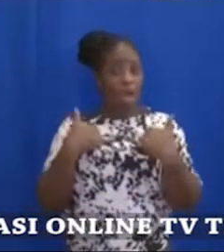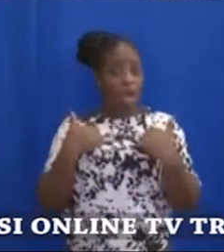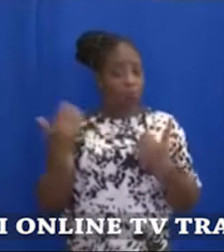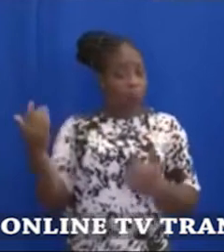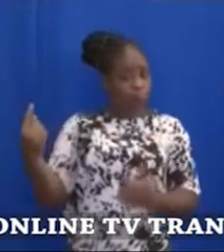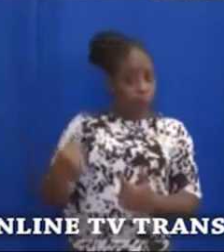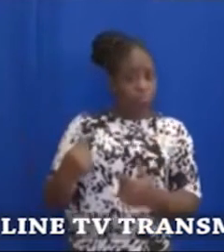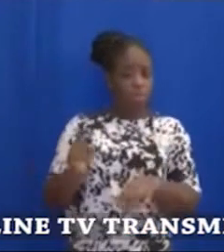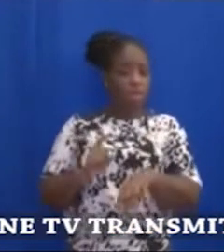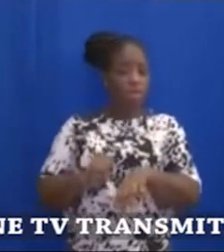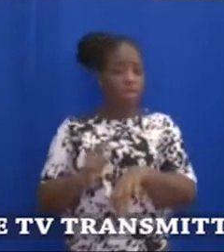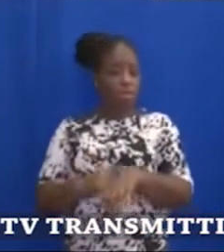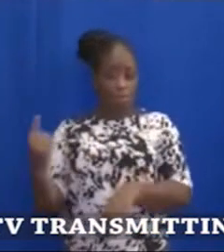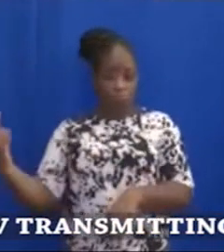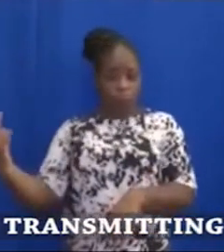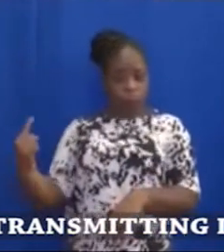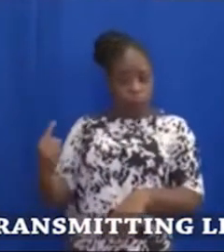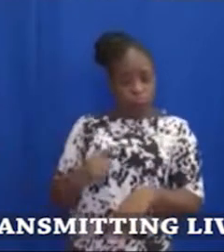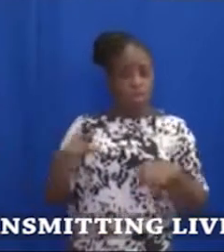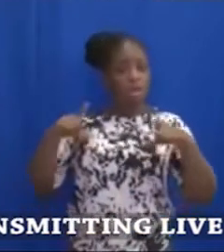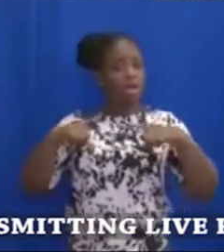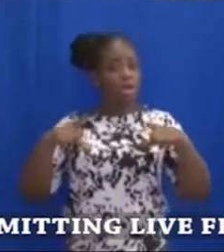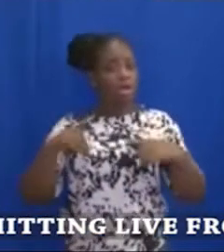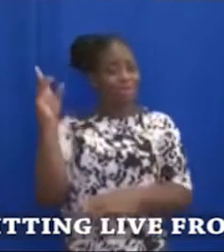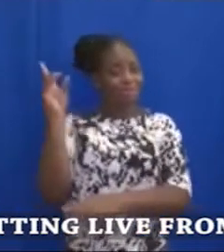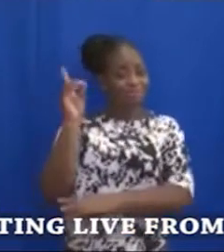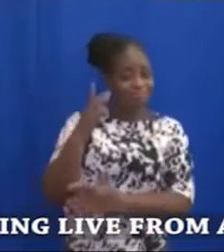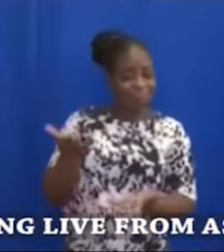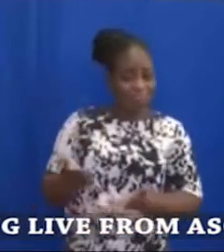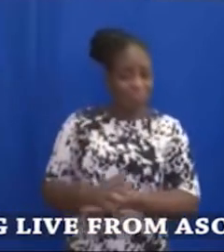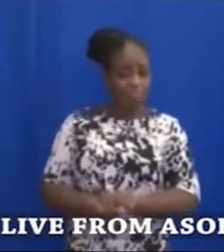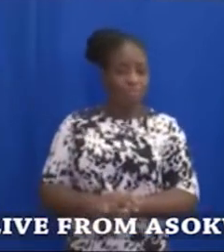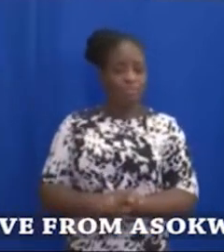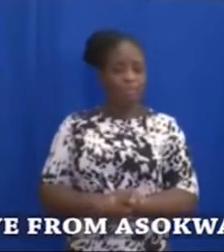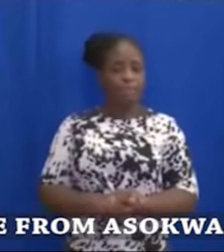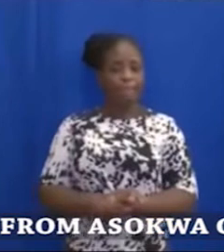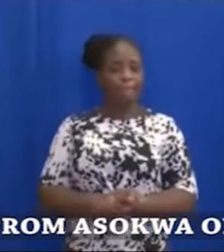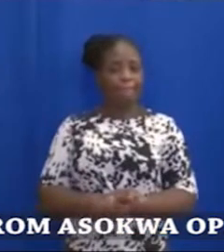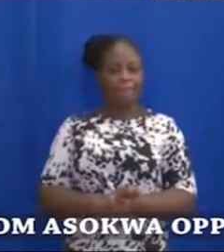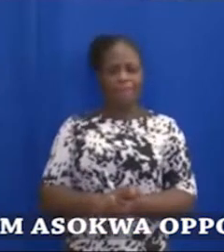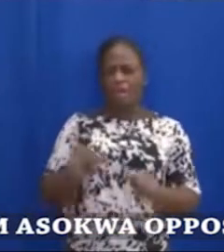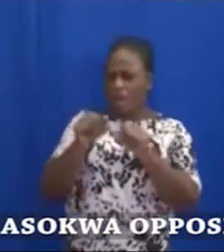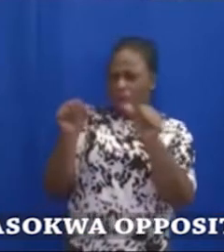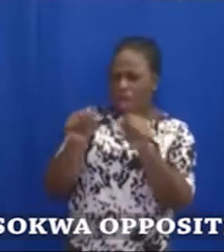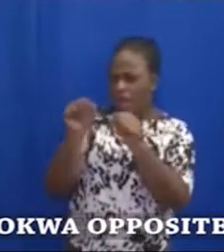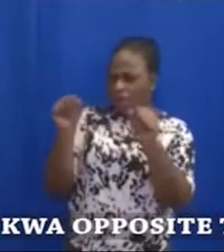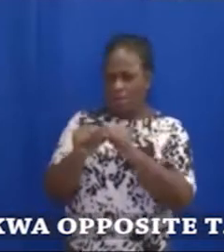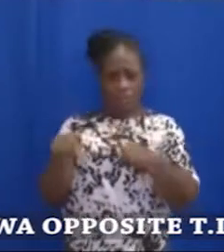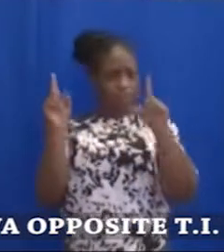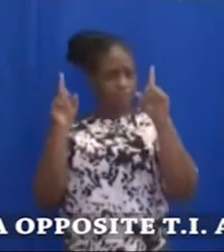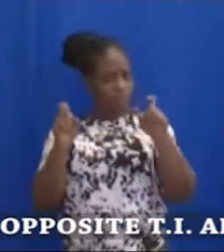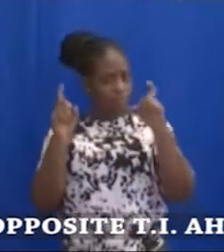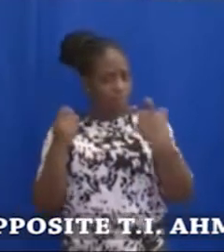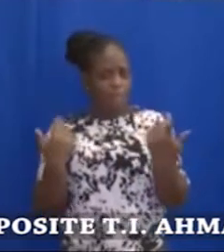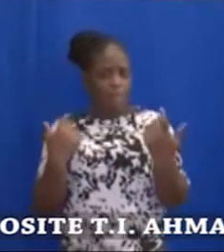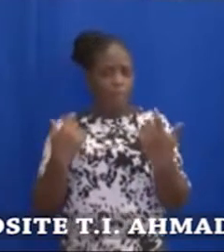embarkation and disembarkation. In the area of testing, I've tasked the Ministry of Health through the Ghana